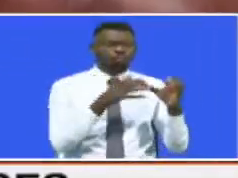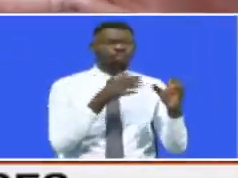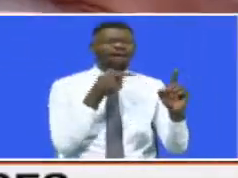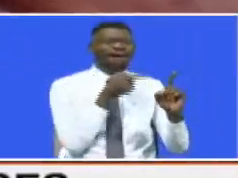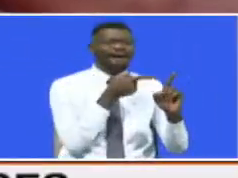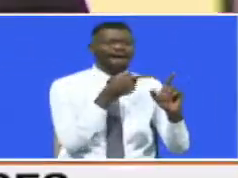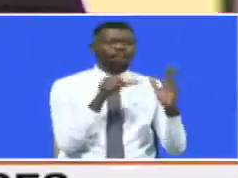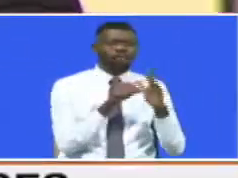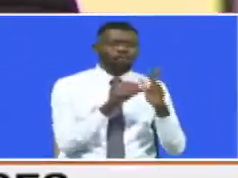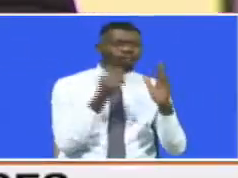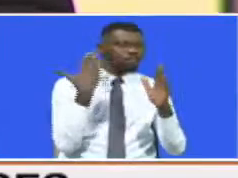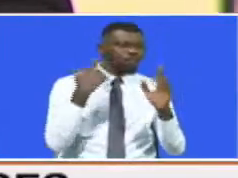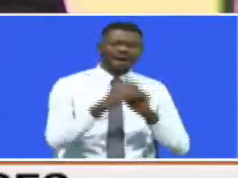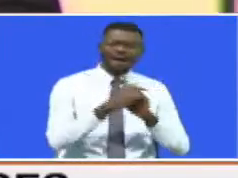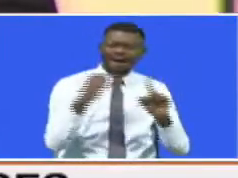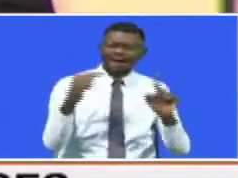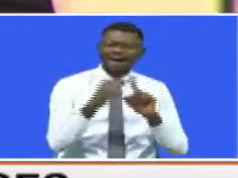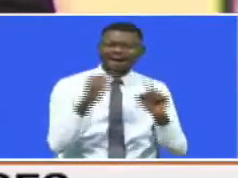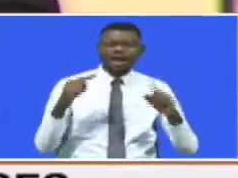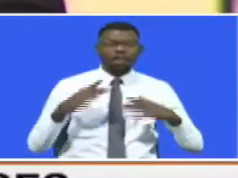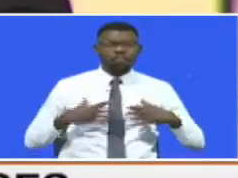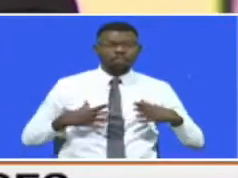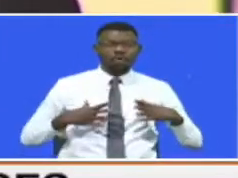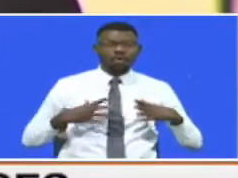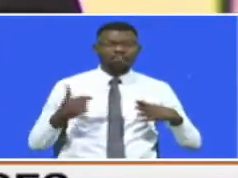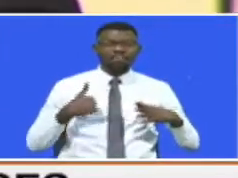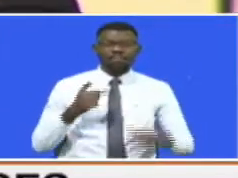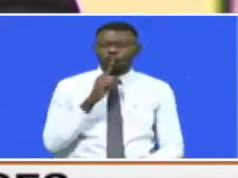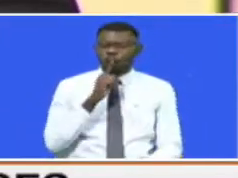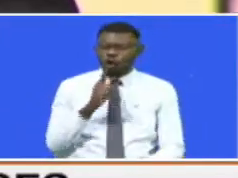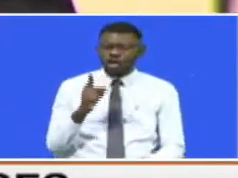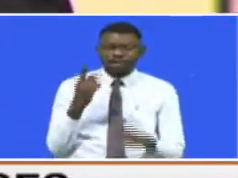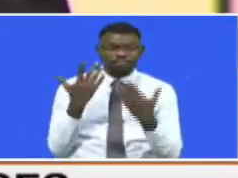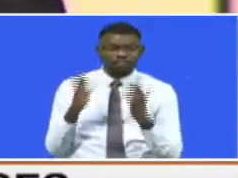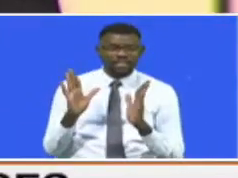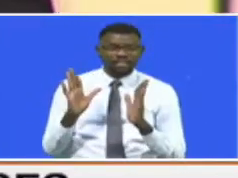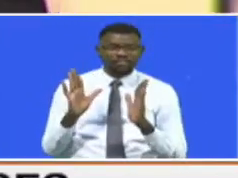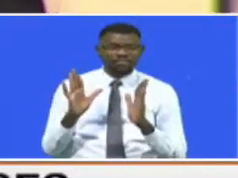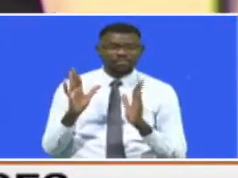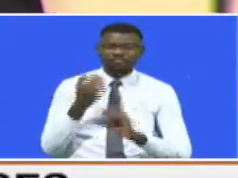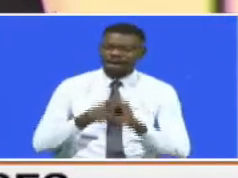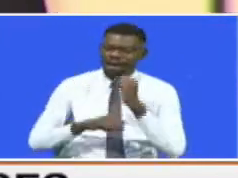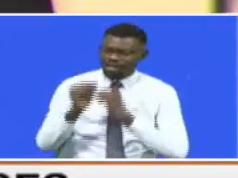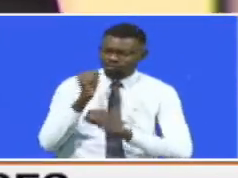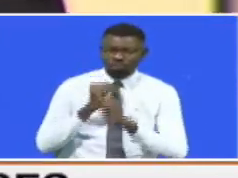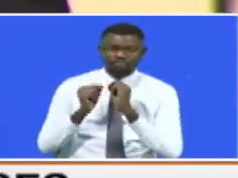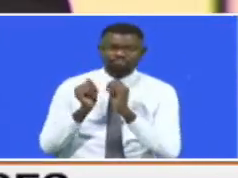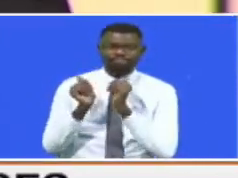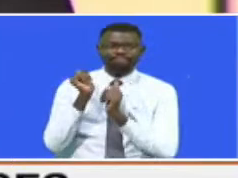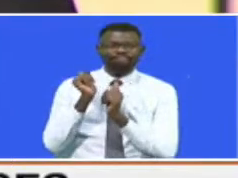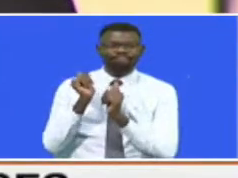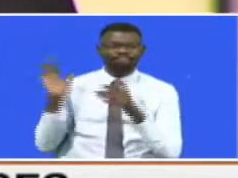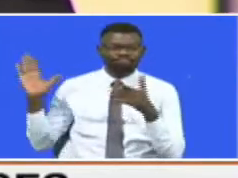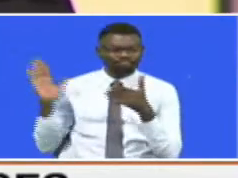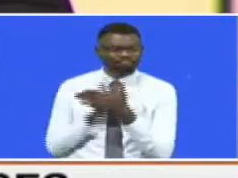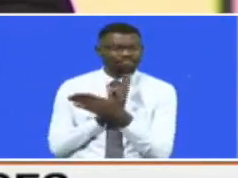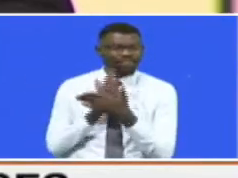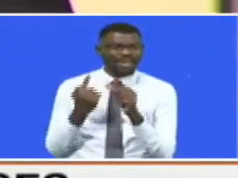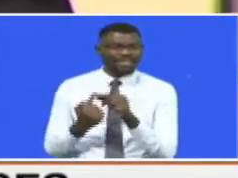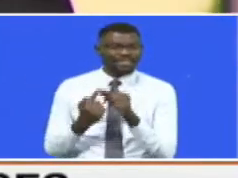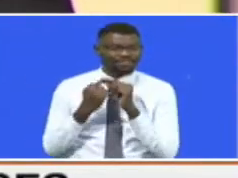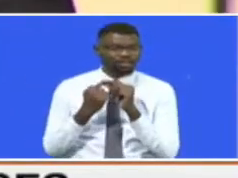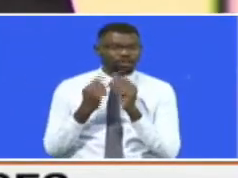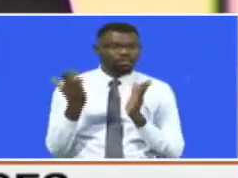extrajudicial activities. I have directed that immediate measures be undertaken to disband the